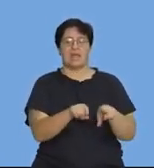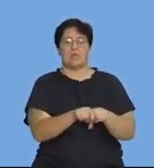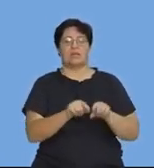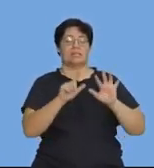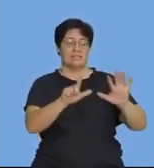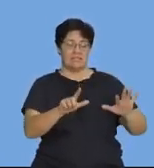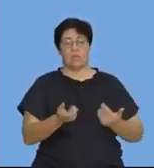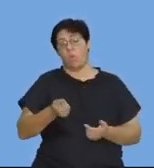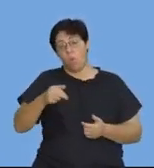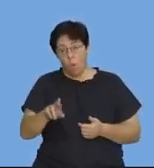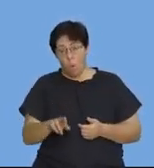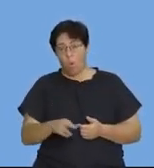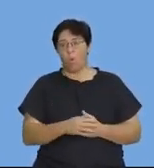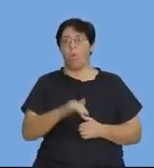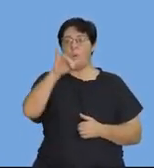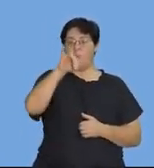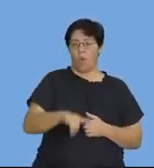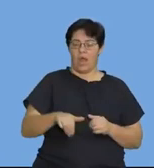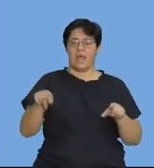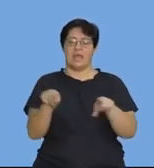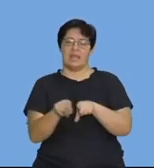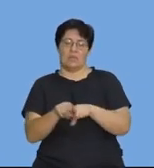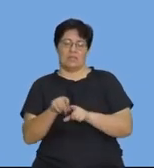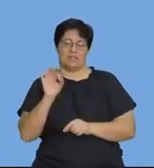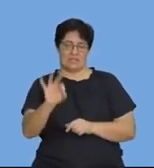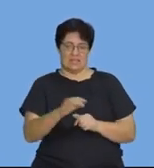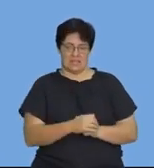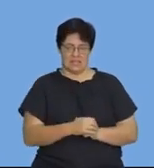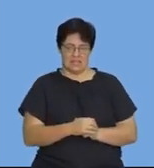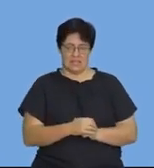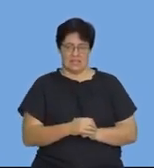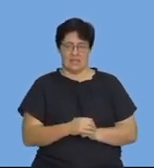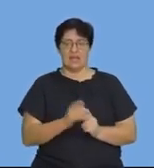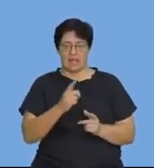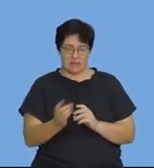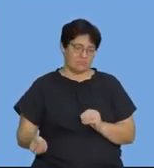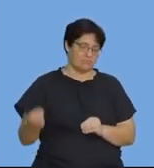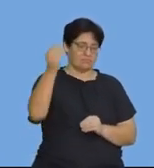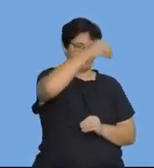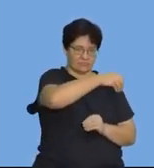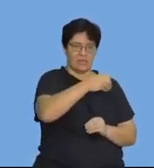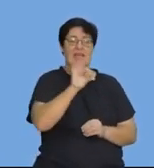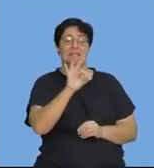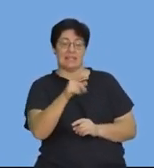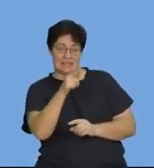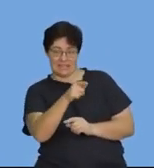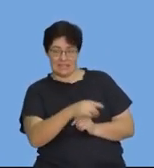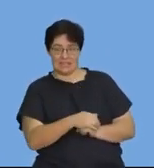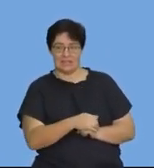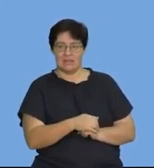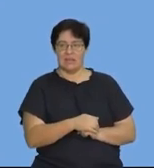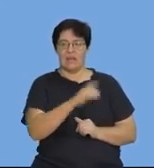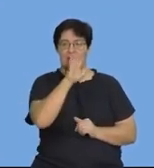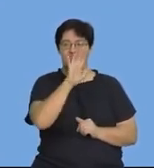or my y will be equals to 3. And then substitute this into equation 3. Remember, our equation 3 was 5